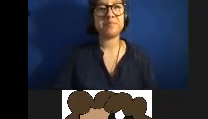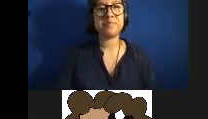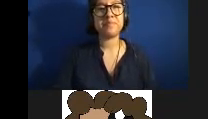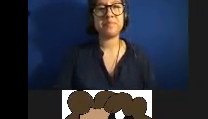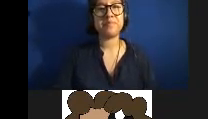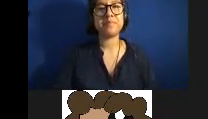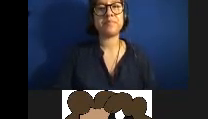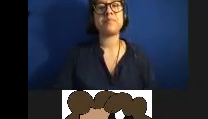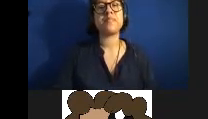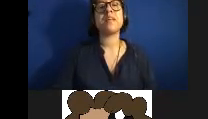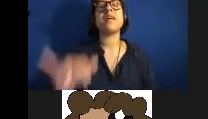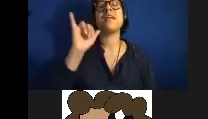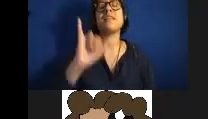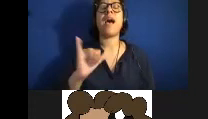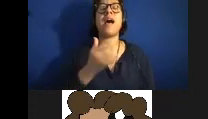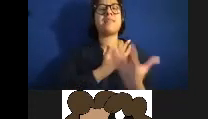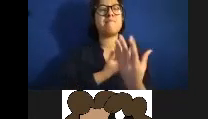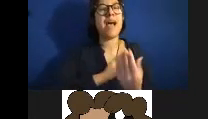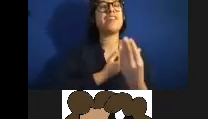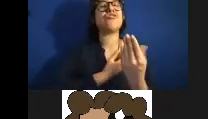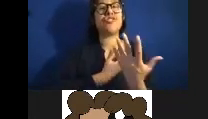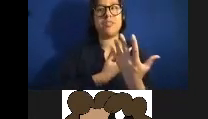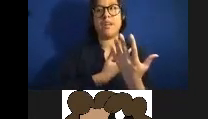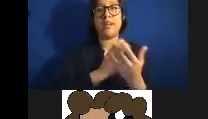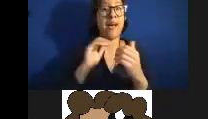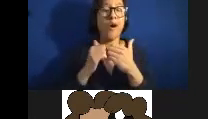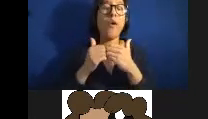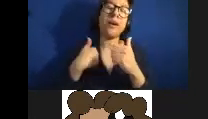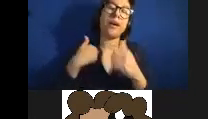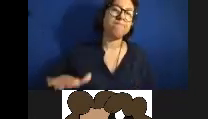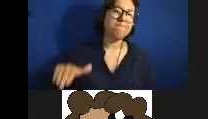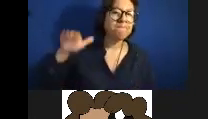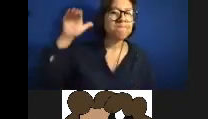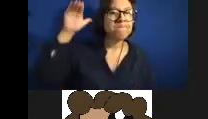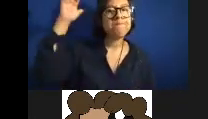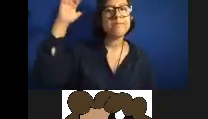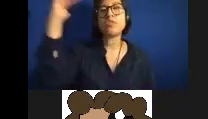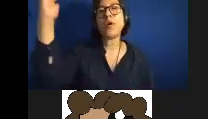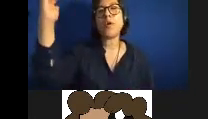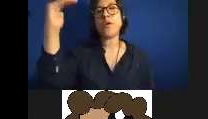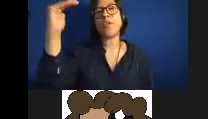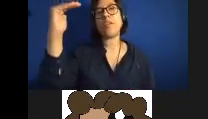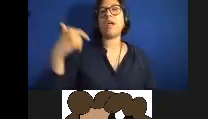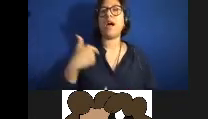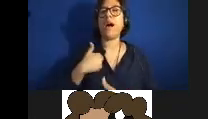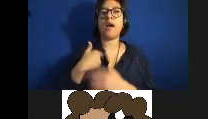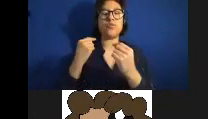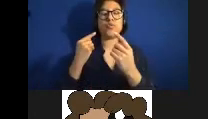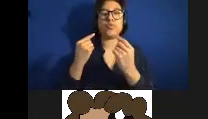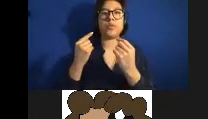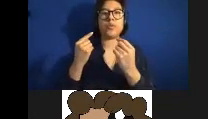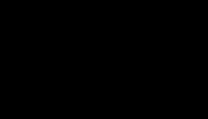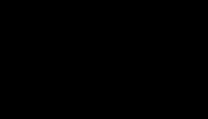I grew compassion for him when I got older, and I started organizing the year after that. So I